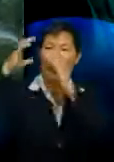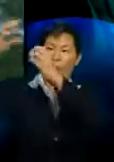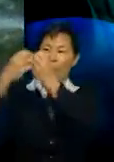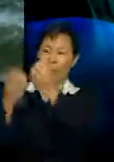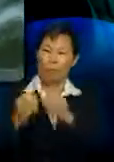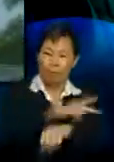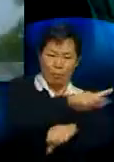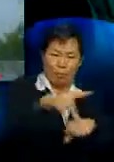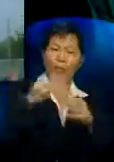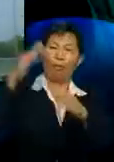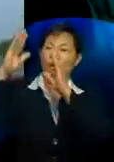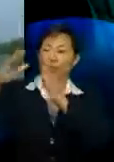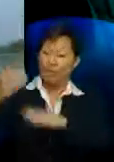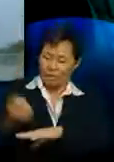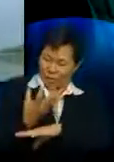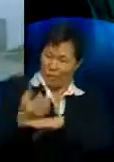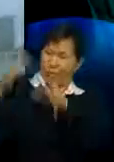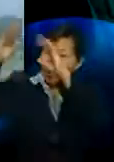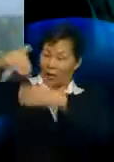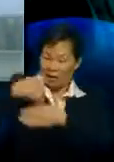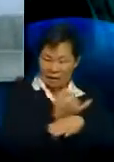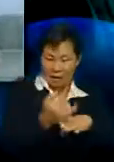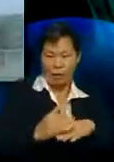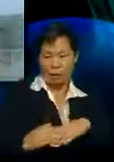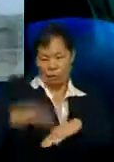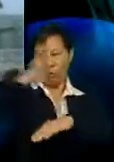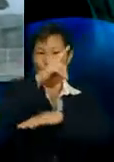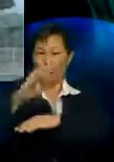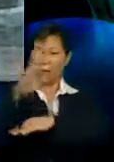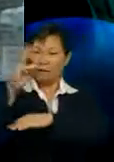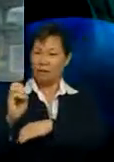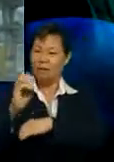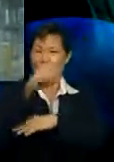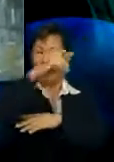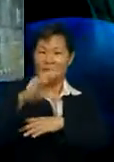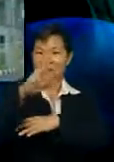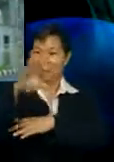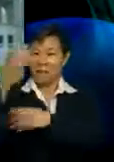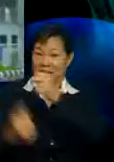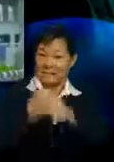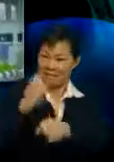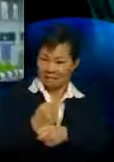Golden Hope has been in this industry for more than 169 years,